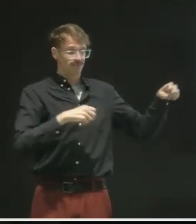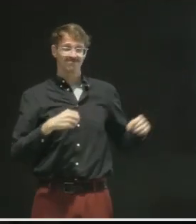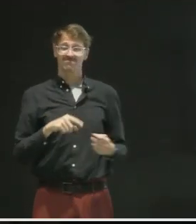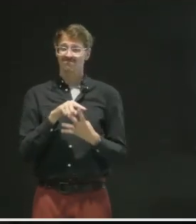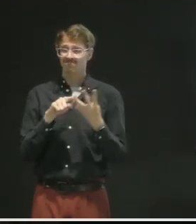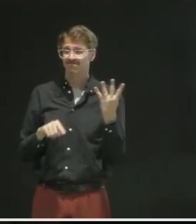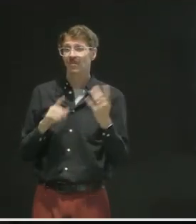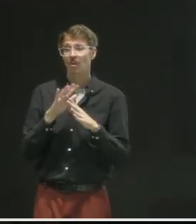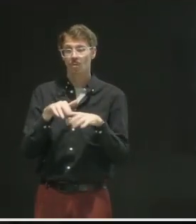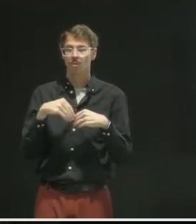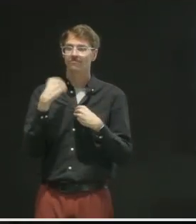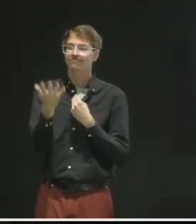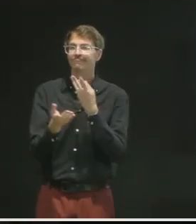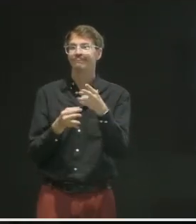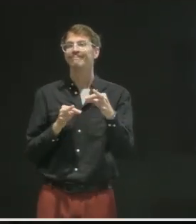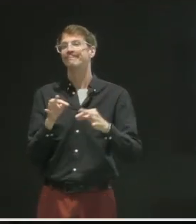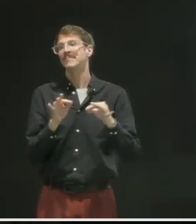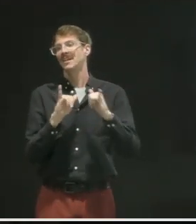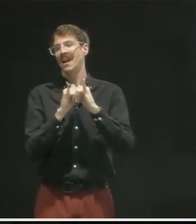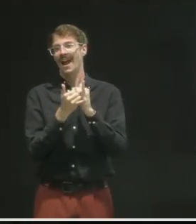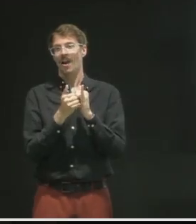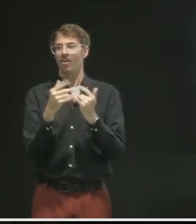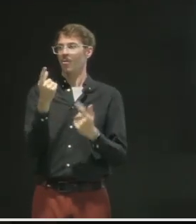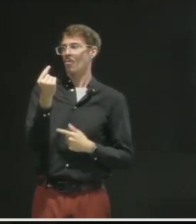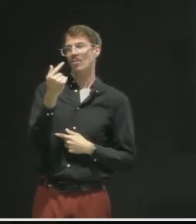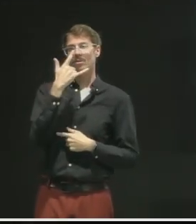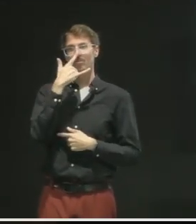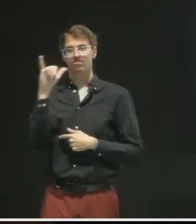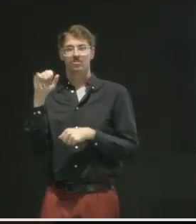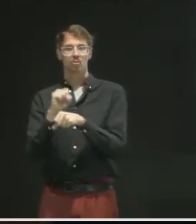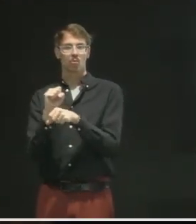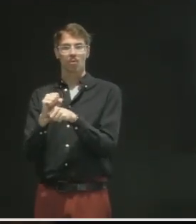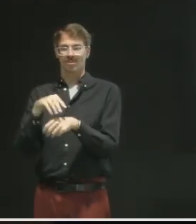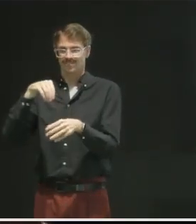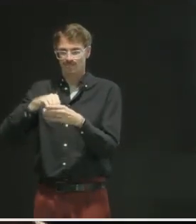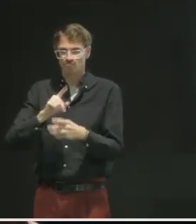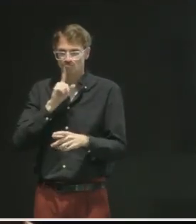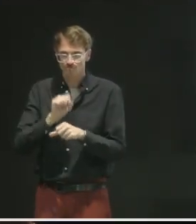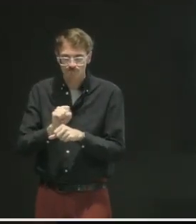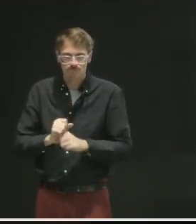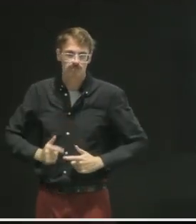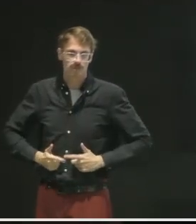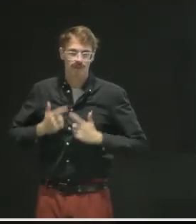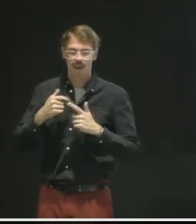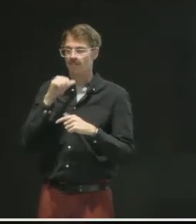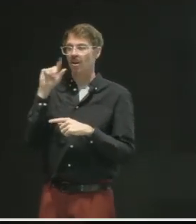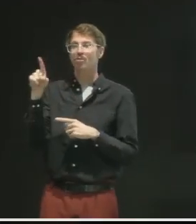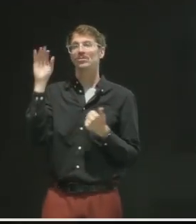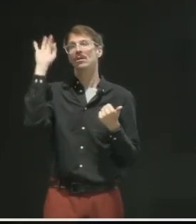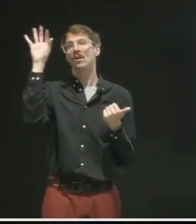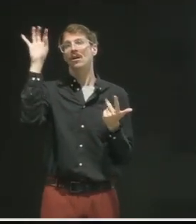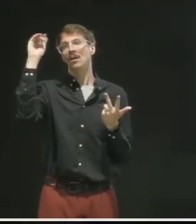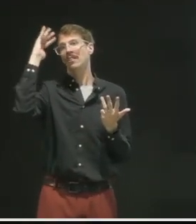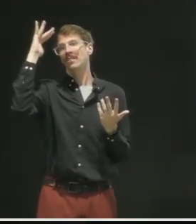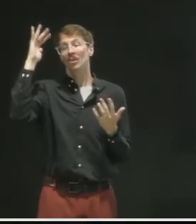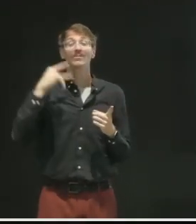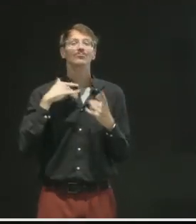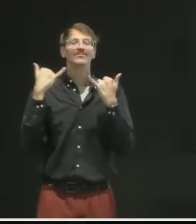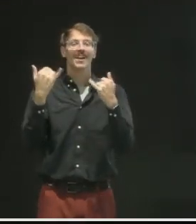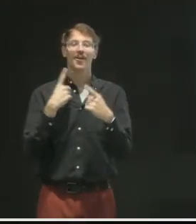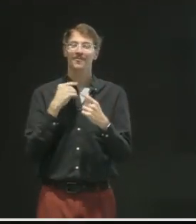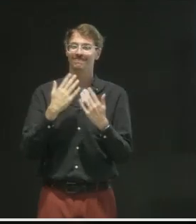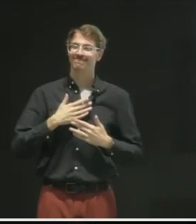ground, instead of the ideas that I just presented as just ideas. So I'm happy to call to the